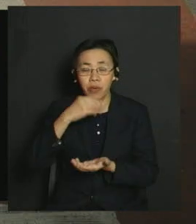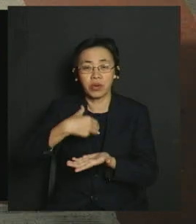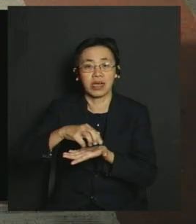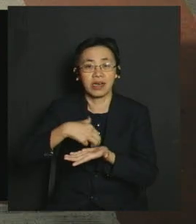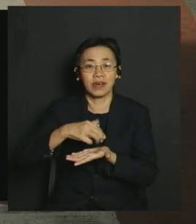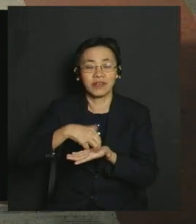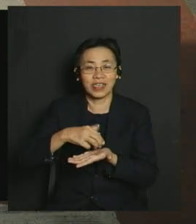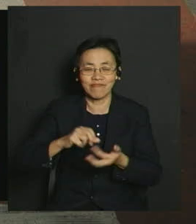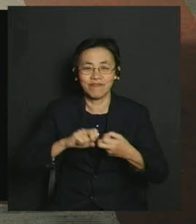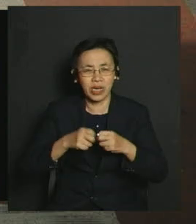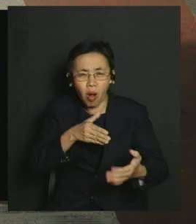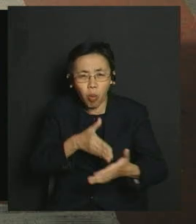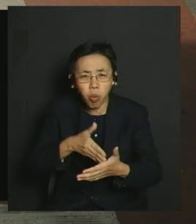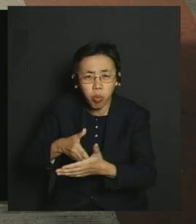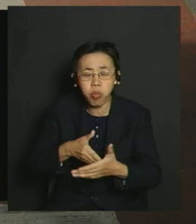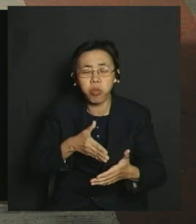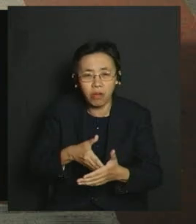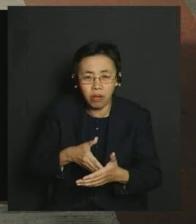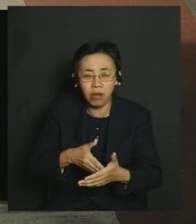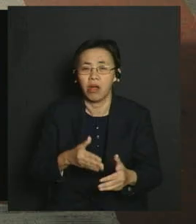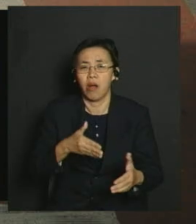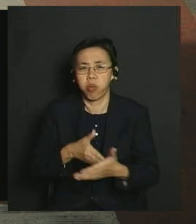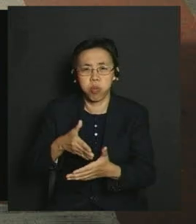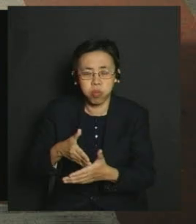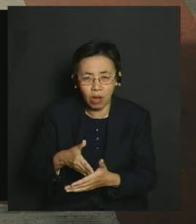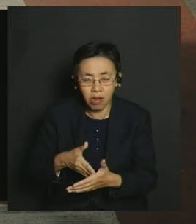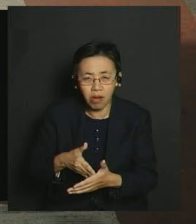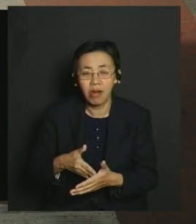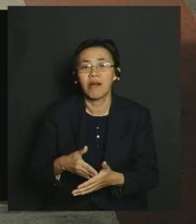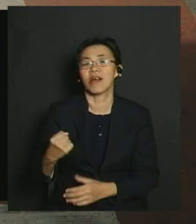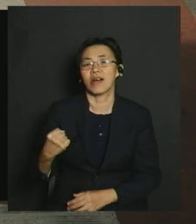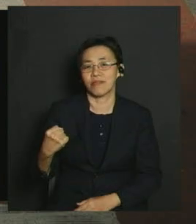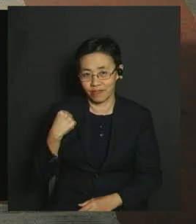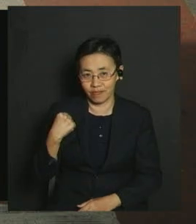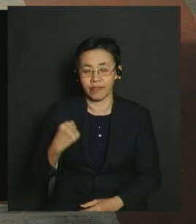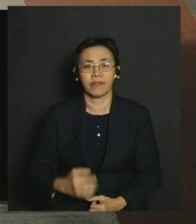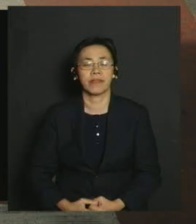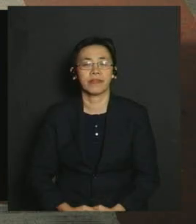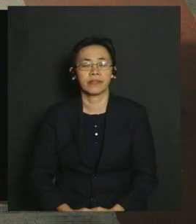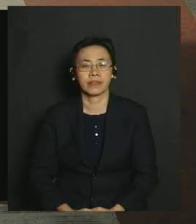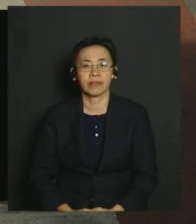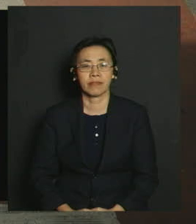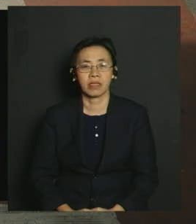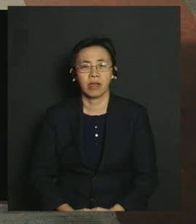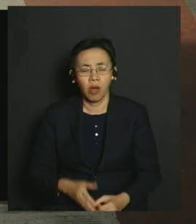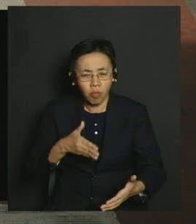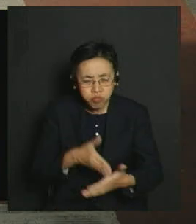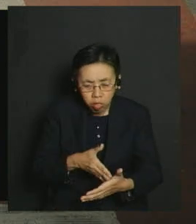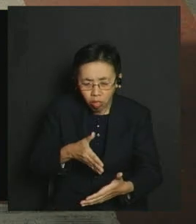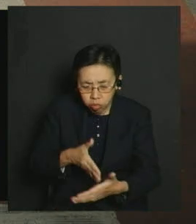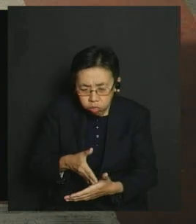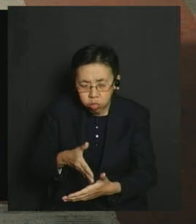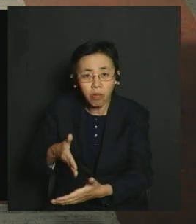authority to the expanded government. So how we can move from limit authority to more